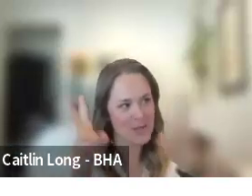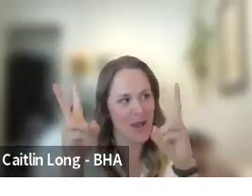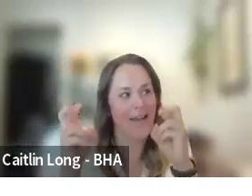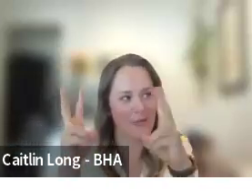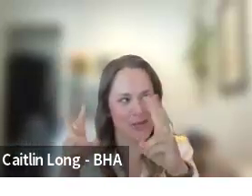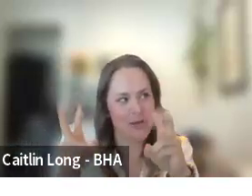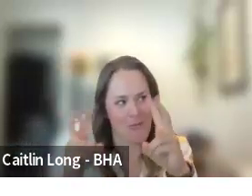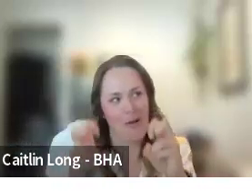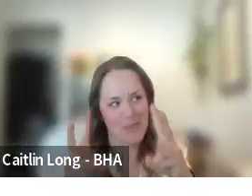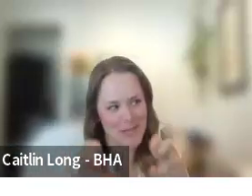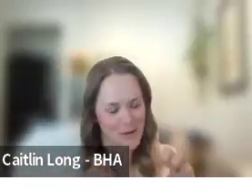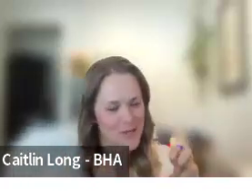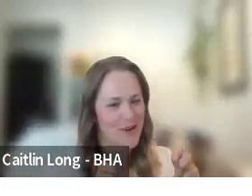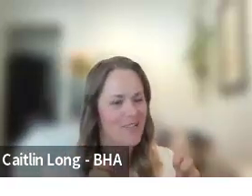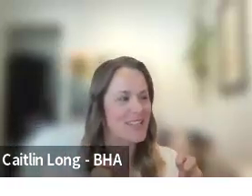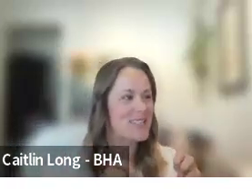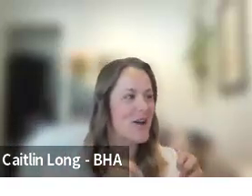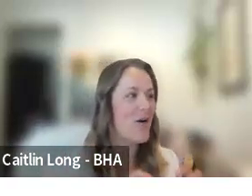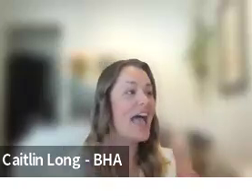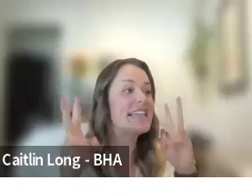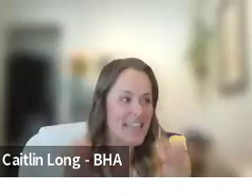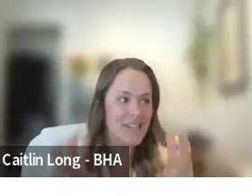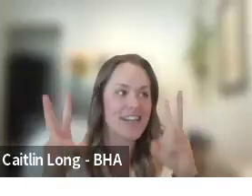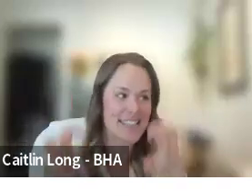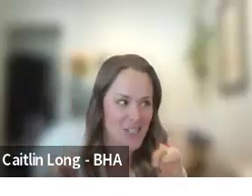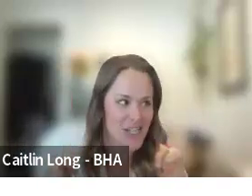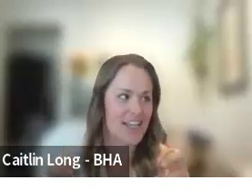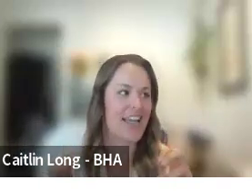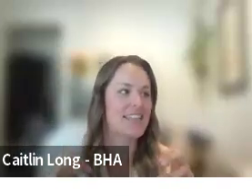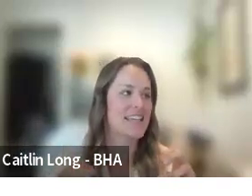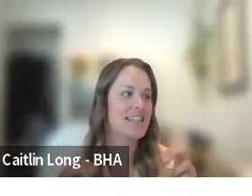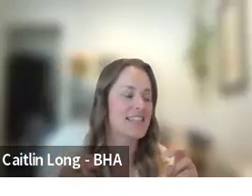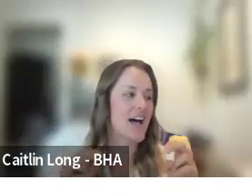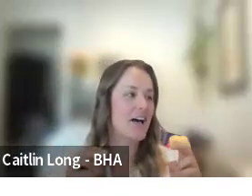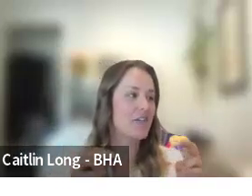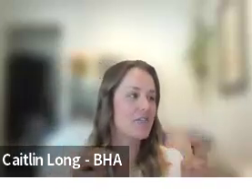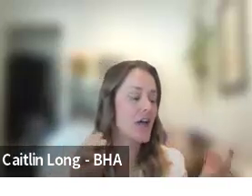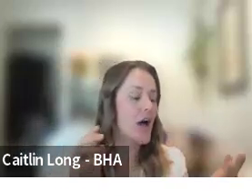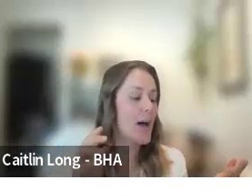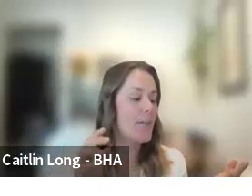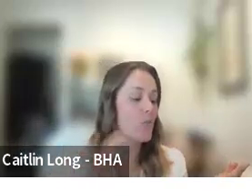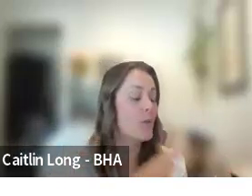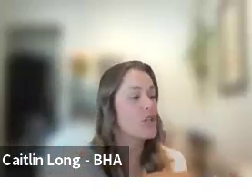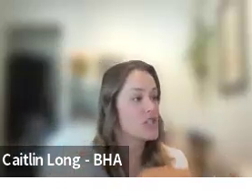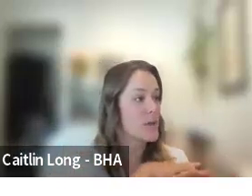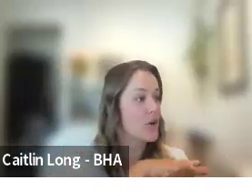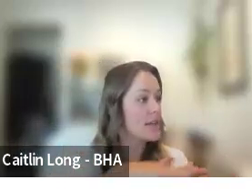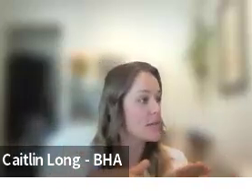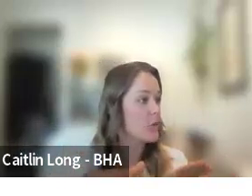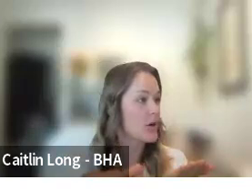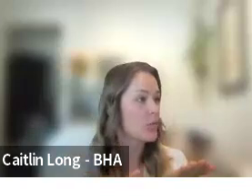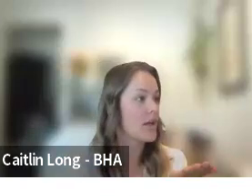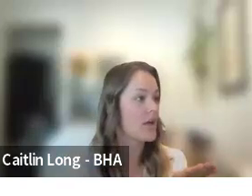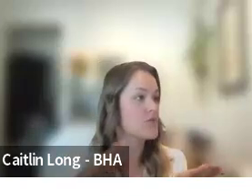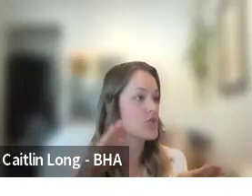word. So that's why we're doing the parenthesis quotes around it. So standardization in the sense of we want to just be across